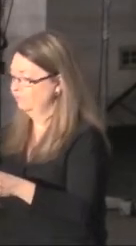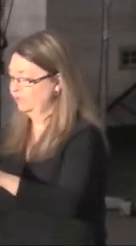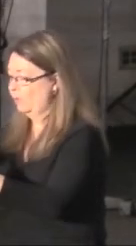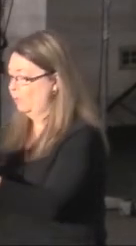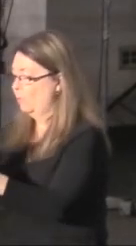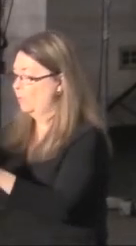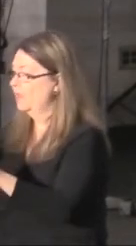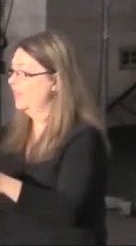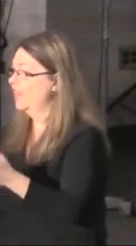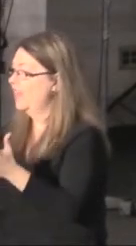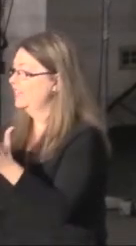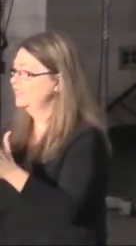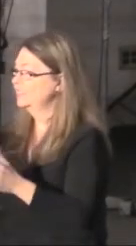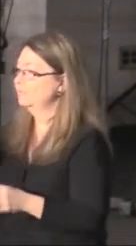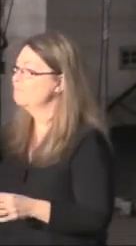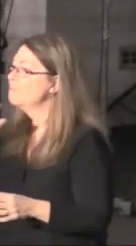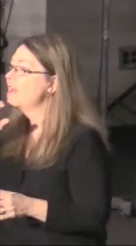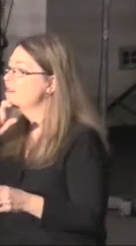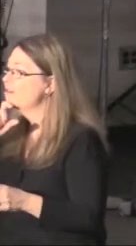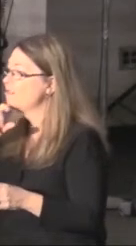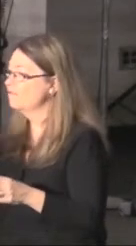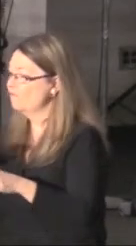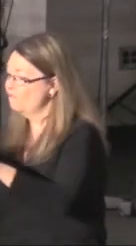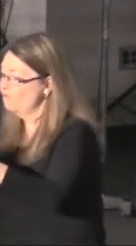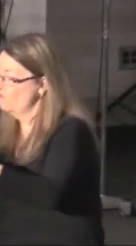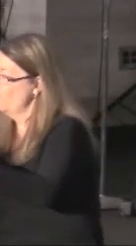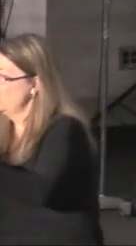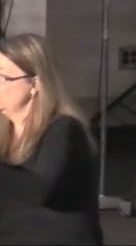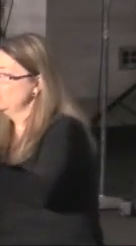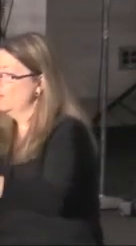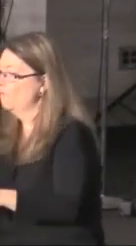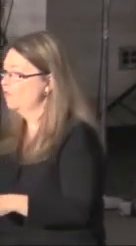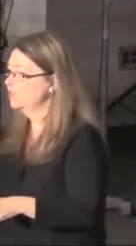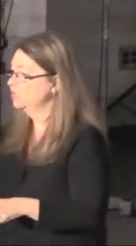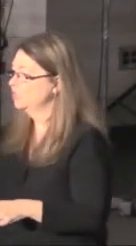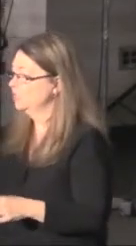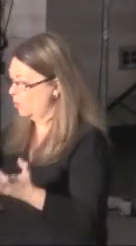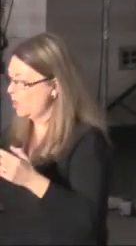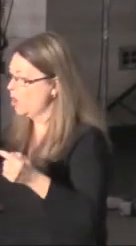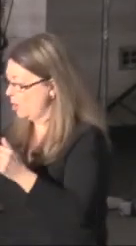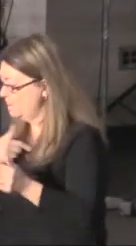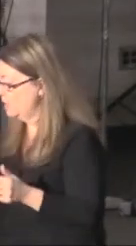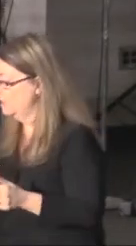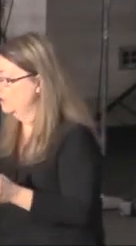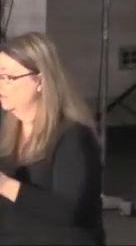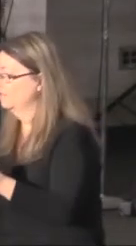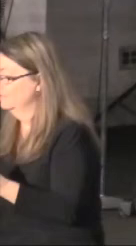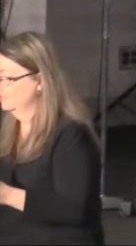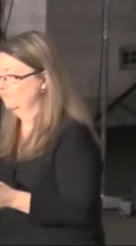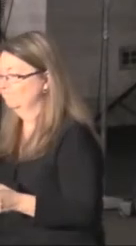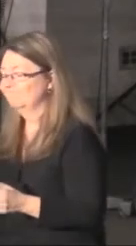along with that. He says, that's what they're seeking to do to me. They want to afflict me. Literally, they want to cause me friction in my life.